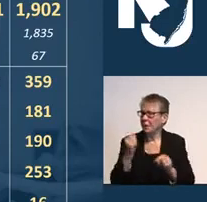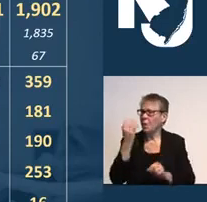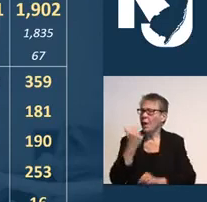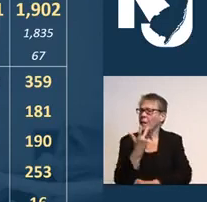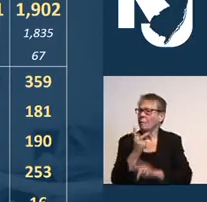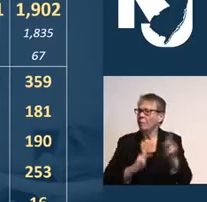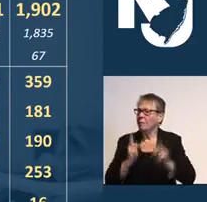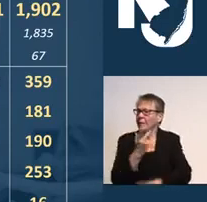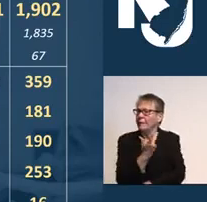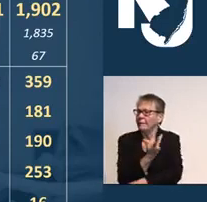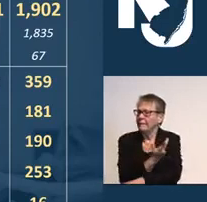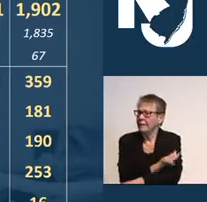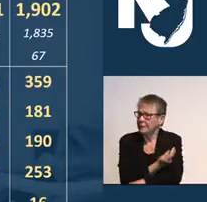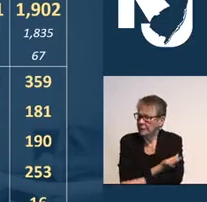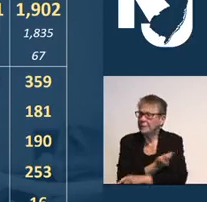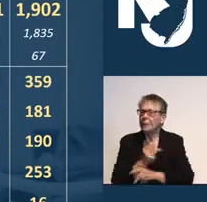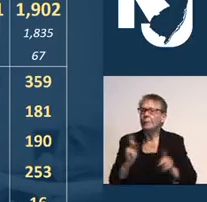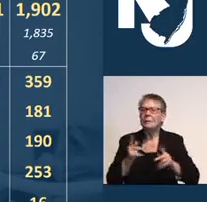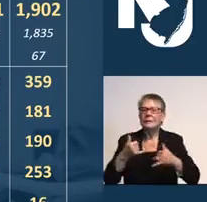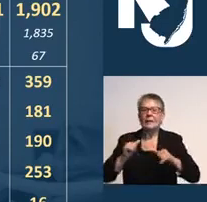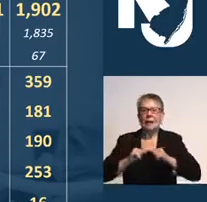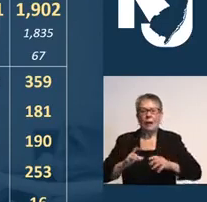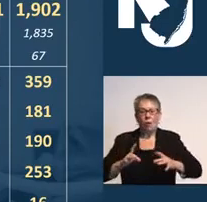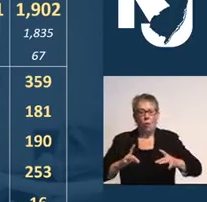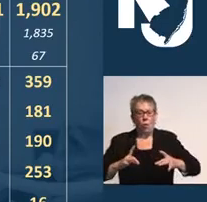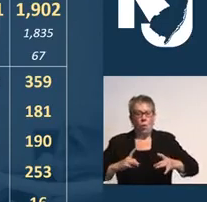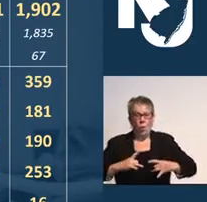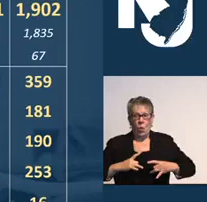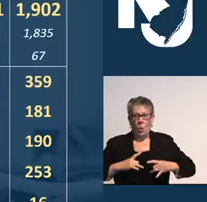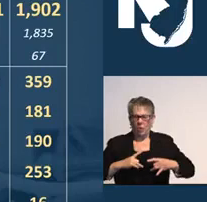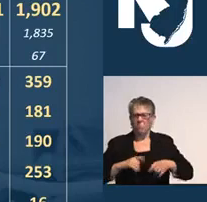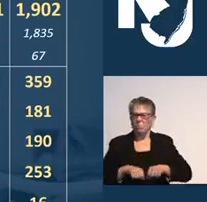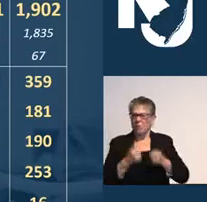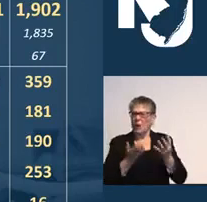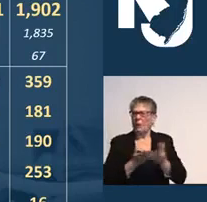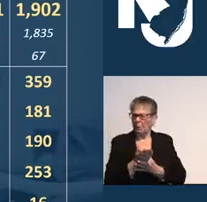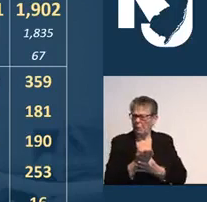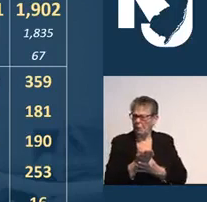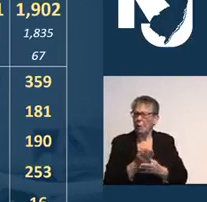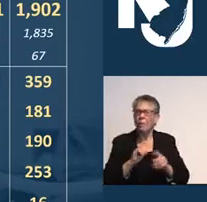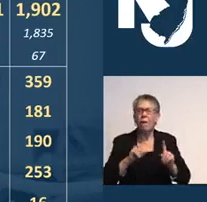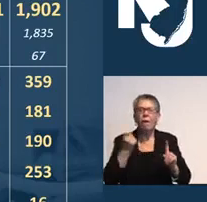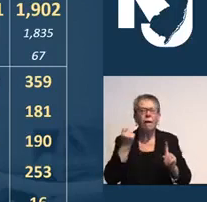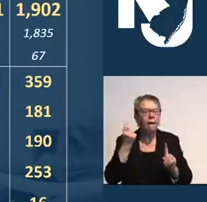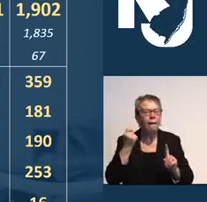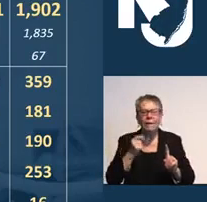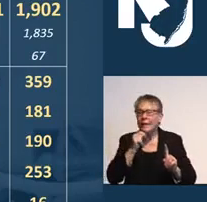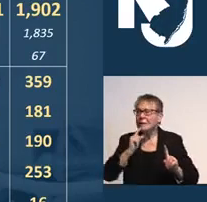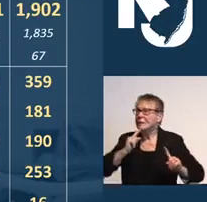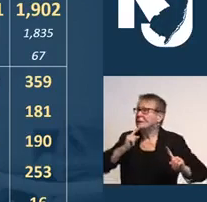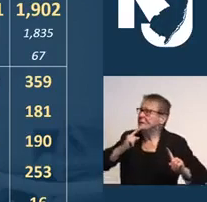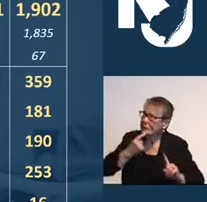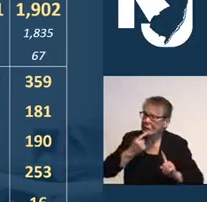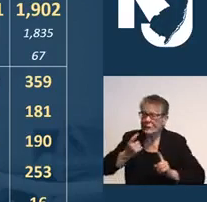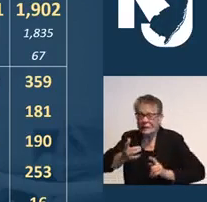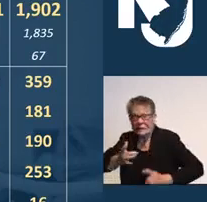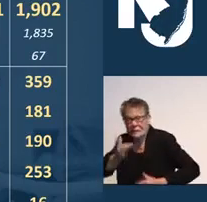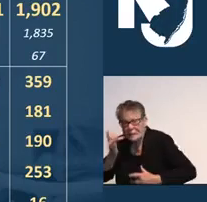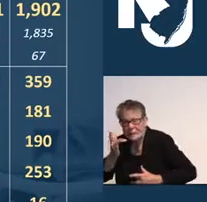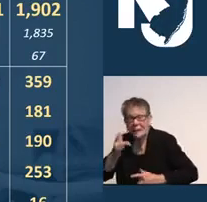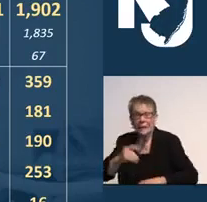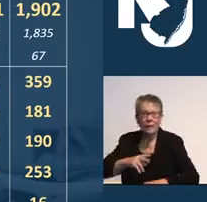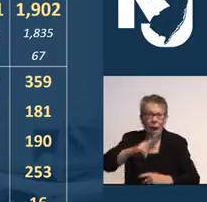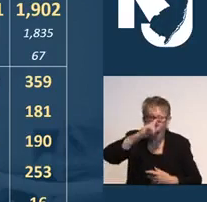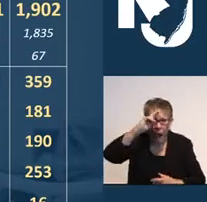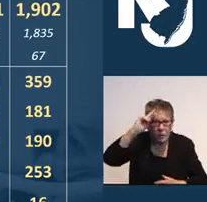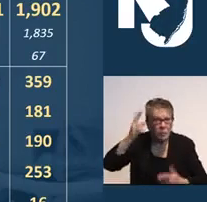infection from developing a serious COVID-related illness that could either land them in the hospital or, God forbid, kill them. It's